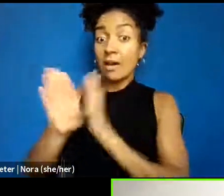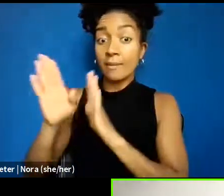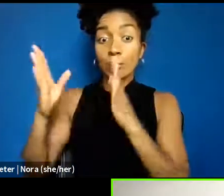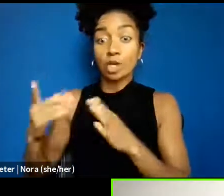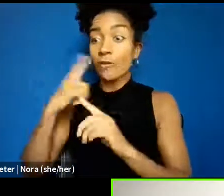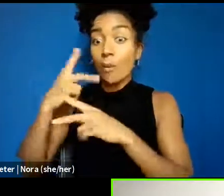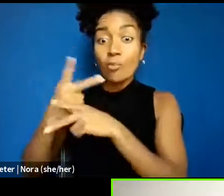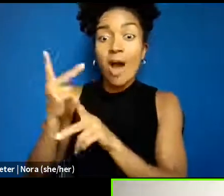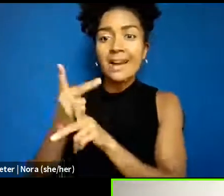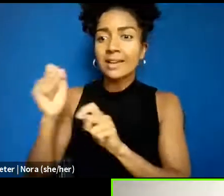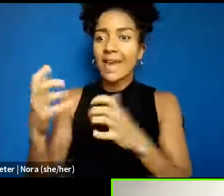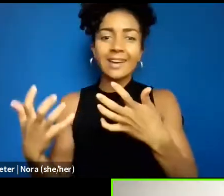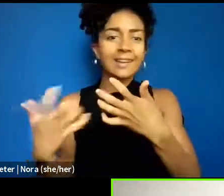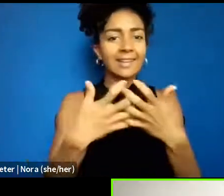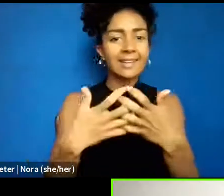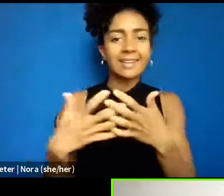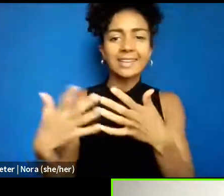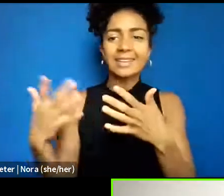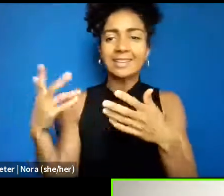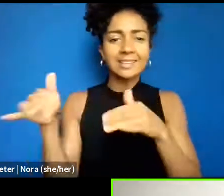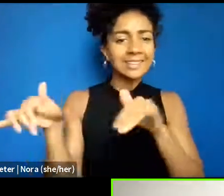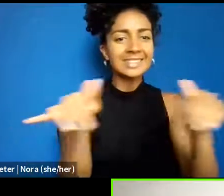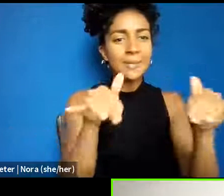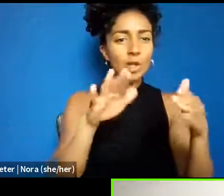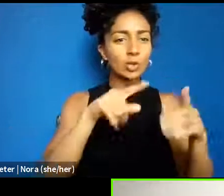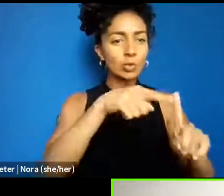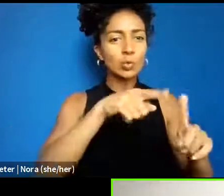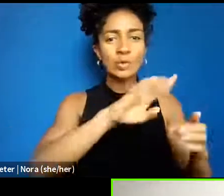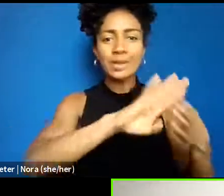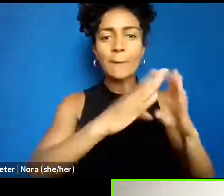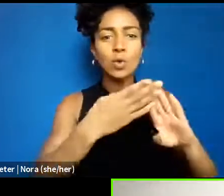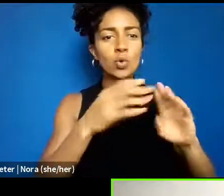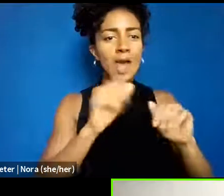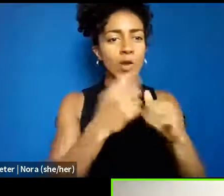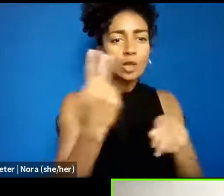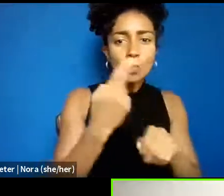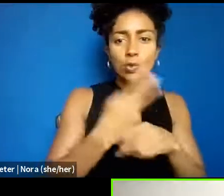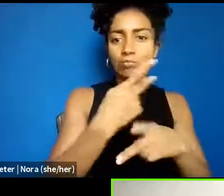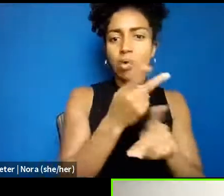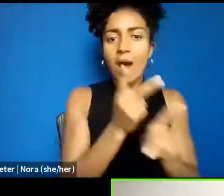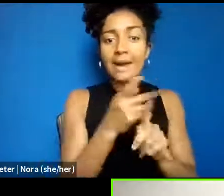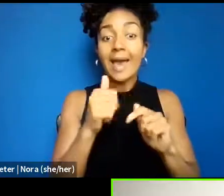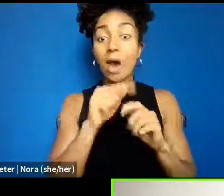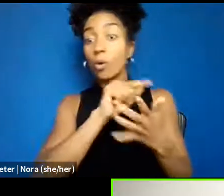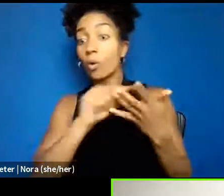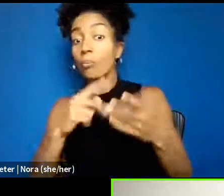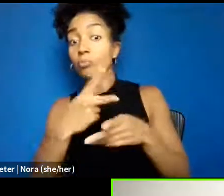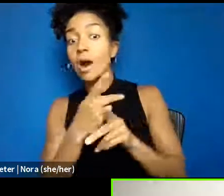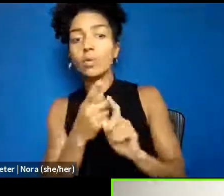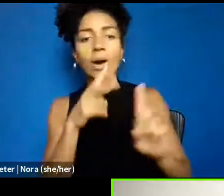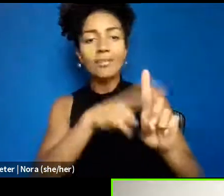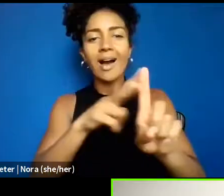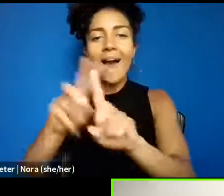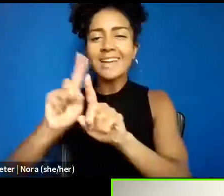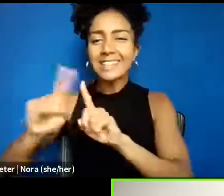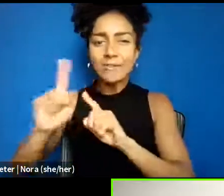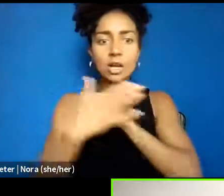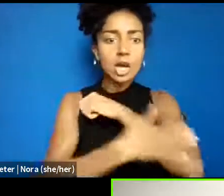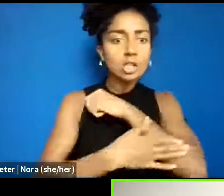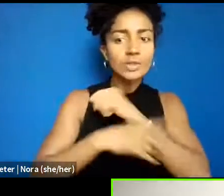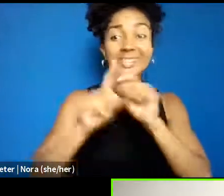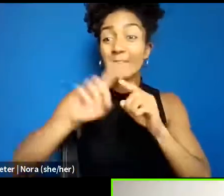experiences, people who understand how these products might be used in different countries, in different communities, the